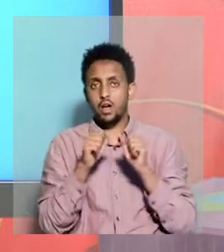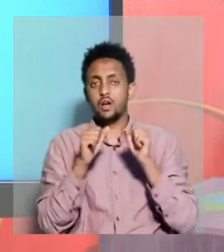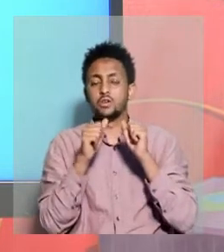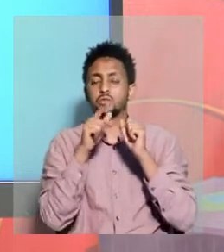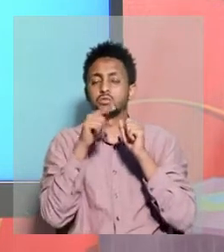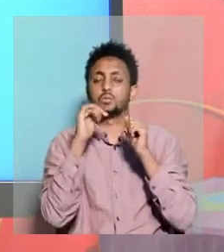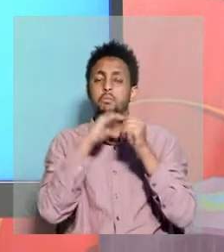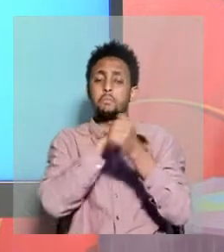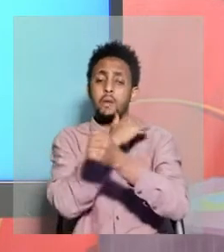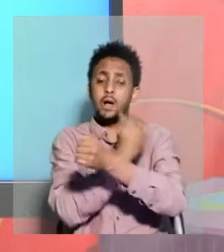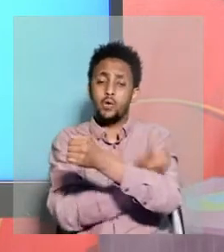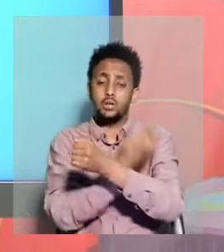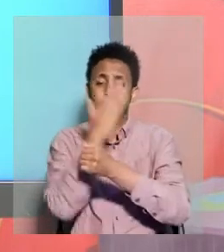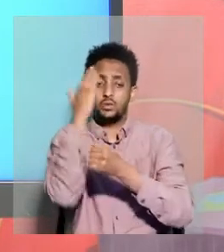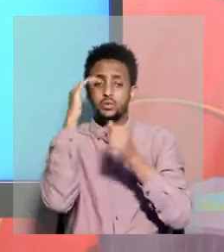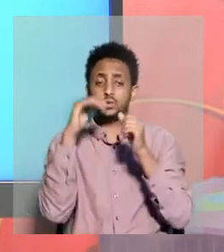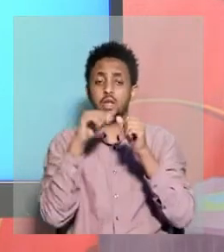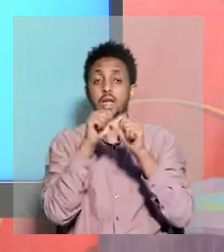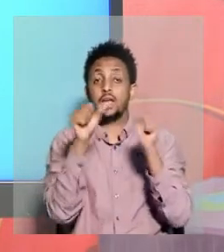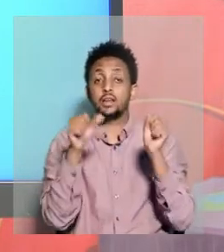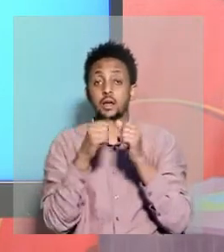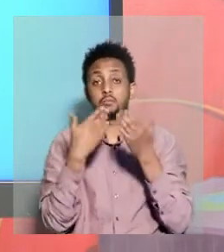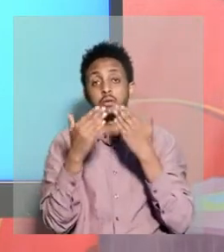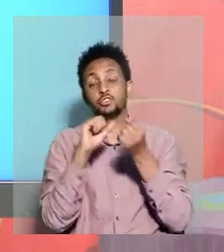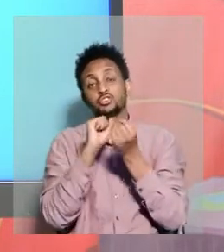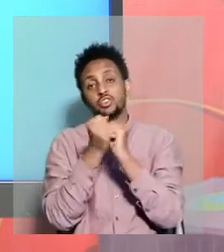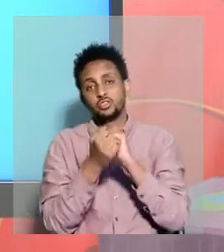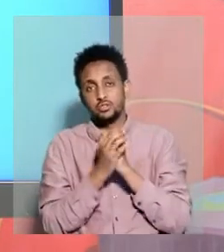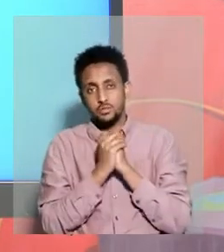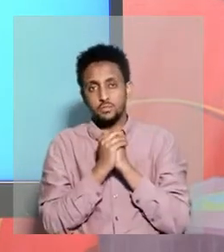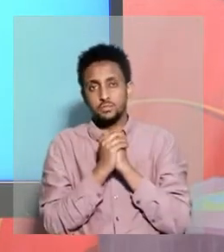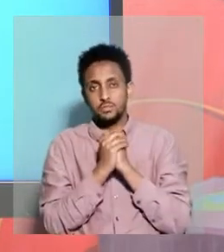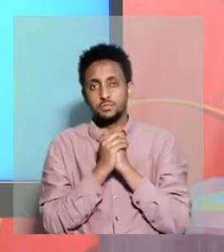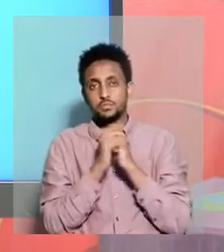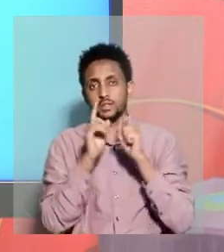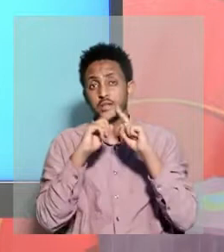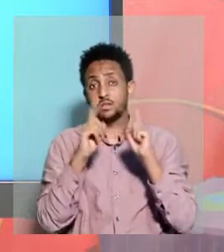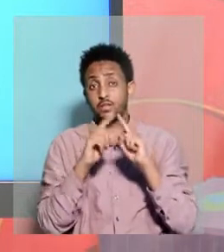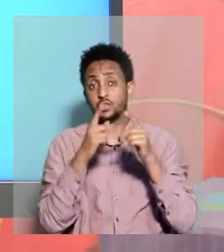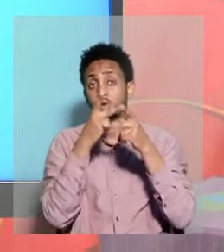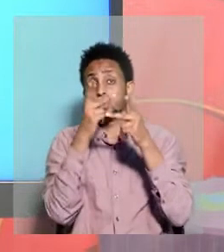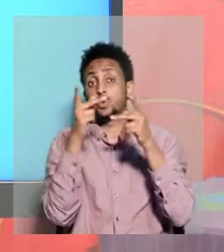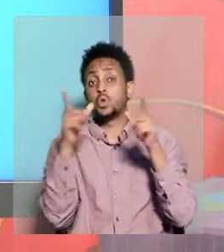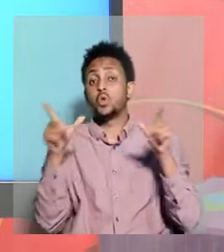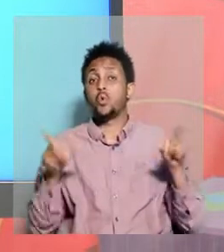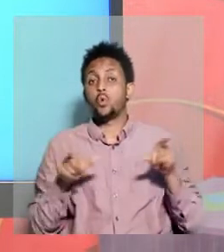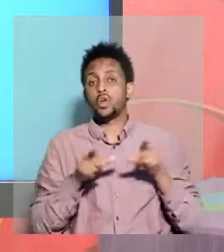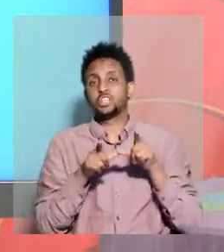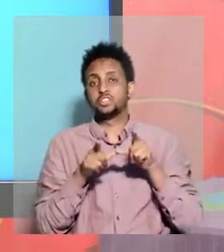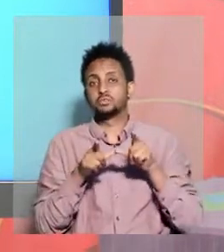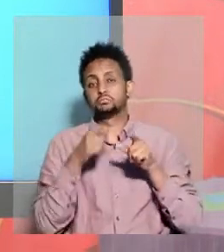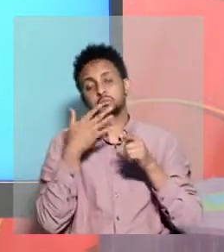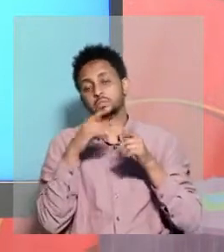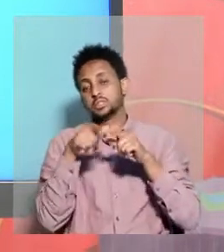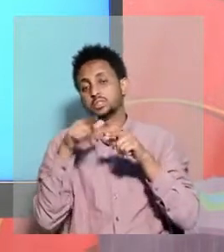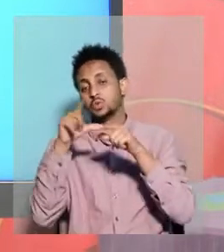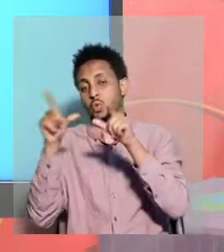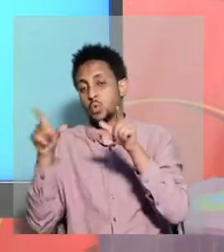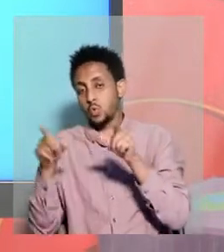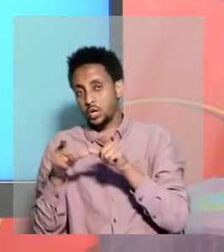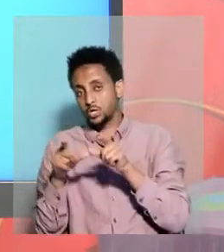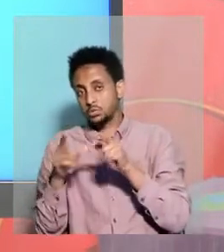constant power, the area might be changed at different location. Here, at this